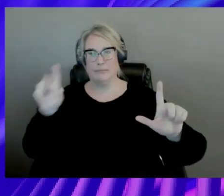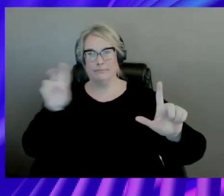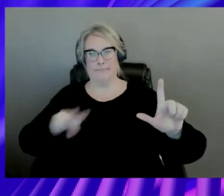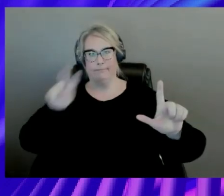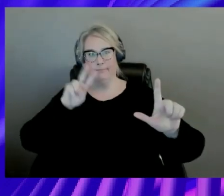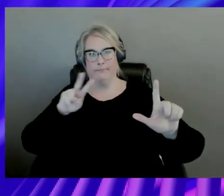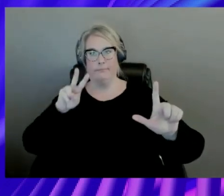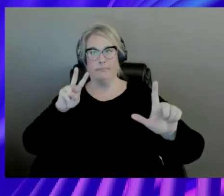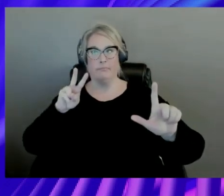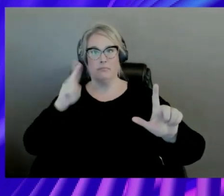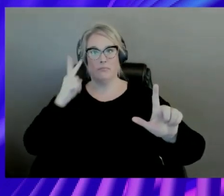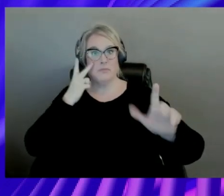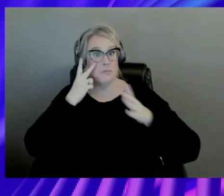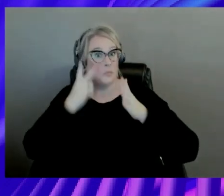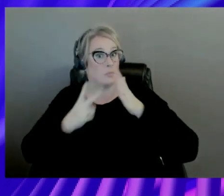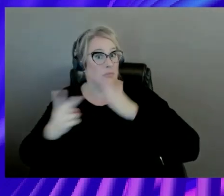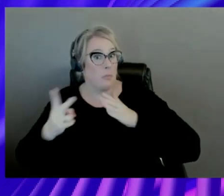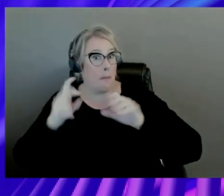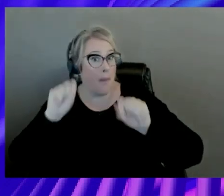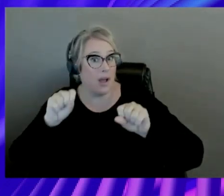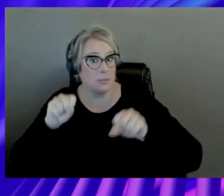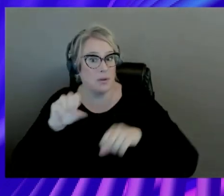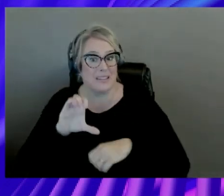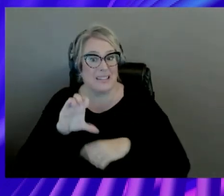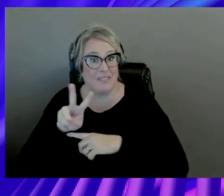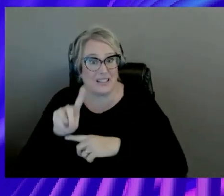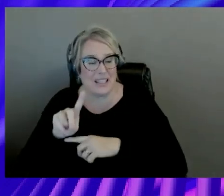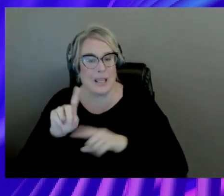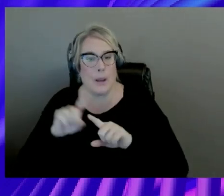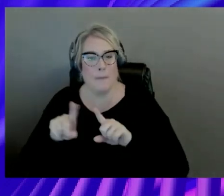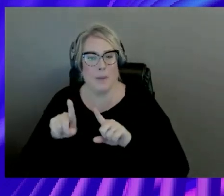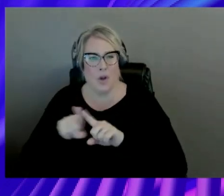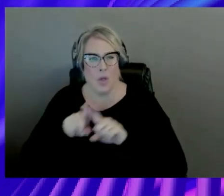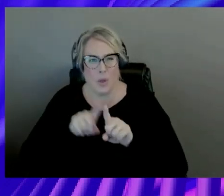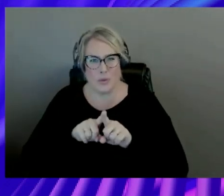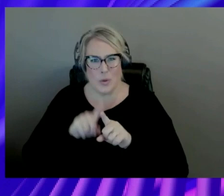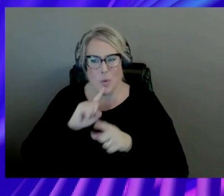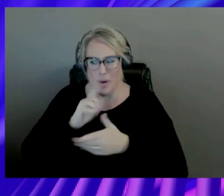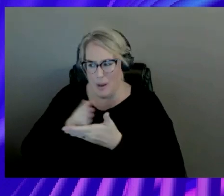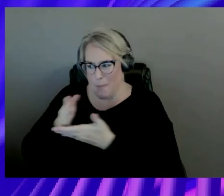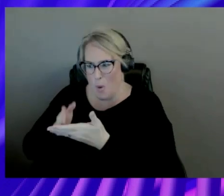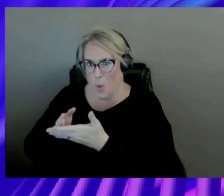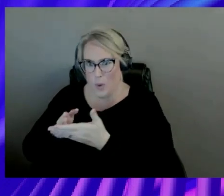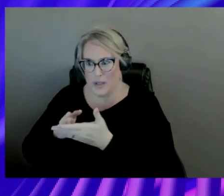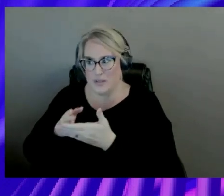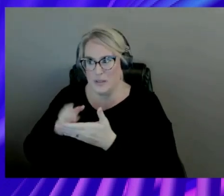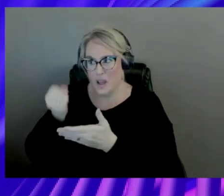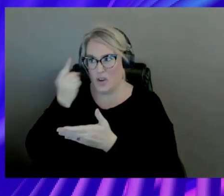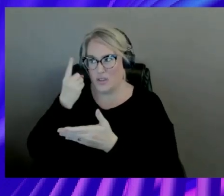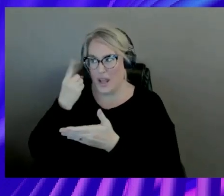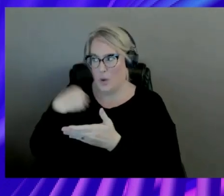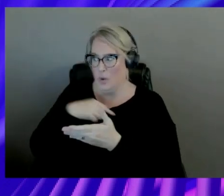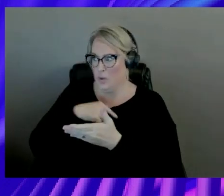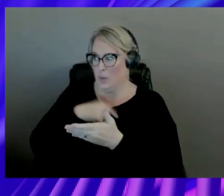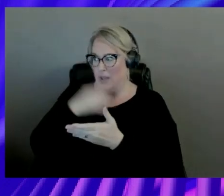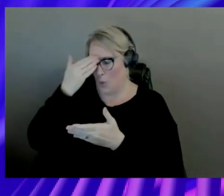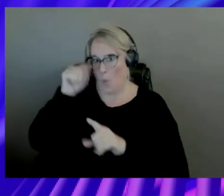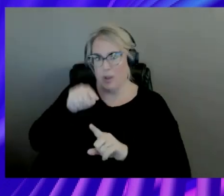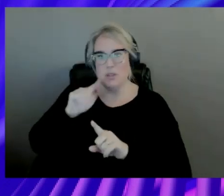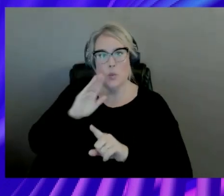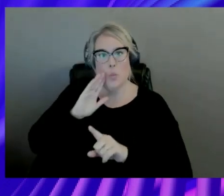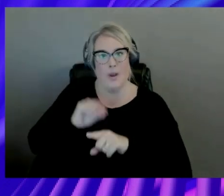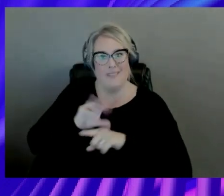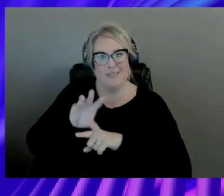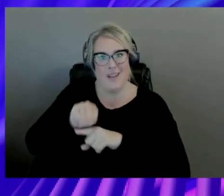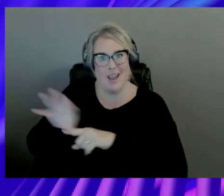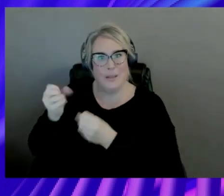CVD, but also the core components of this affects multiple teams due to a shared service or an upstream